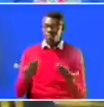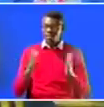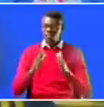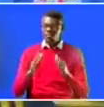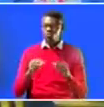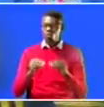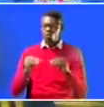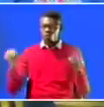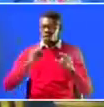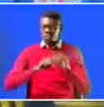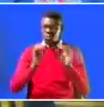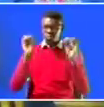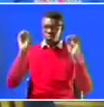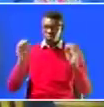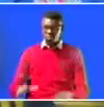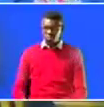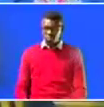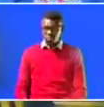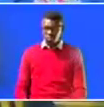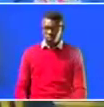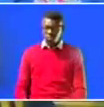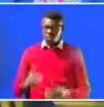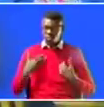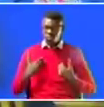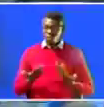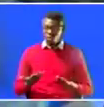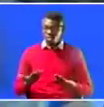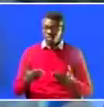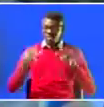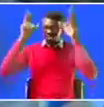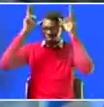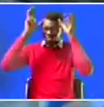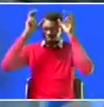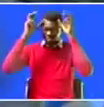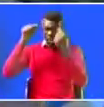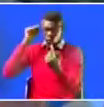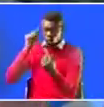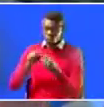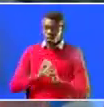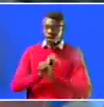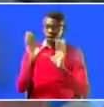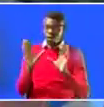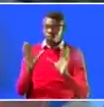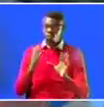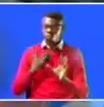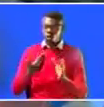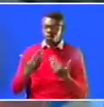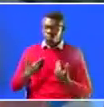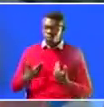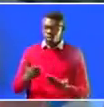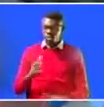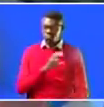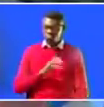long. The intention of these evil people is clear: to create animosity between Christians